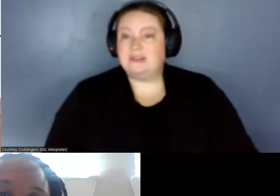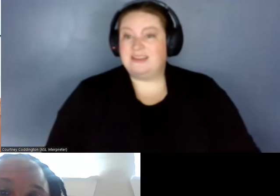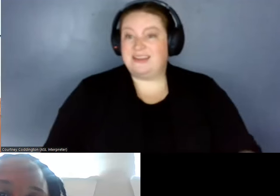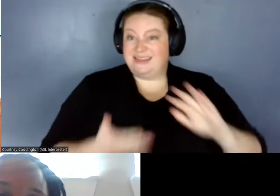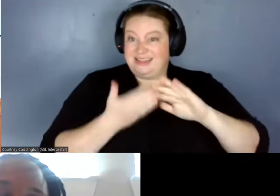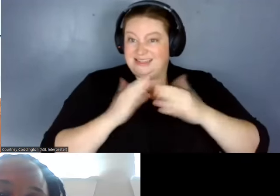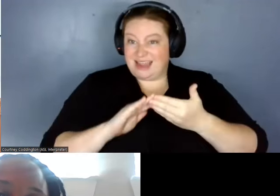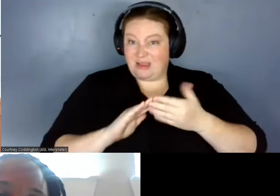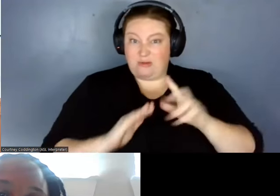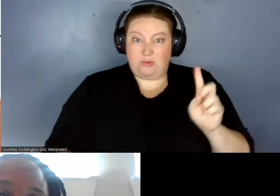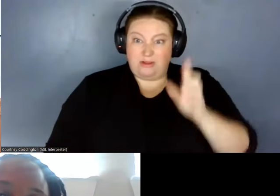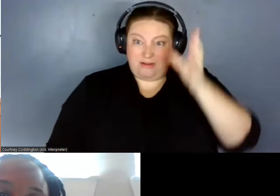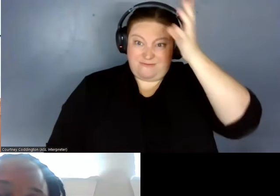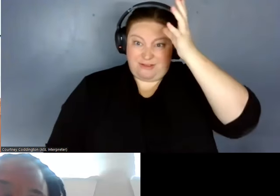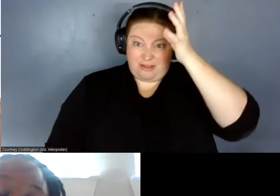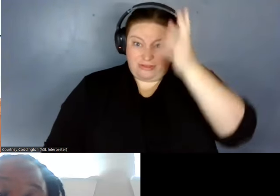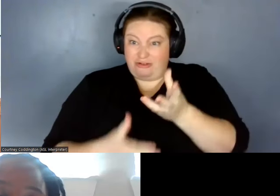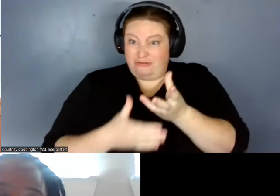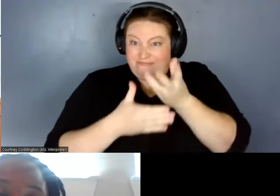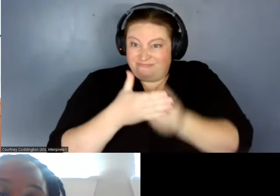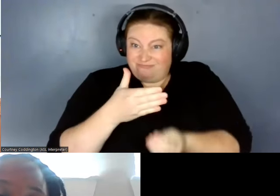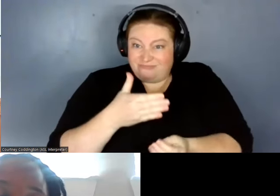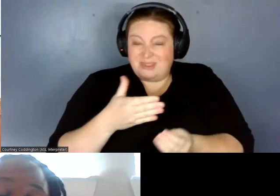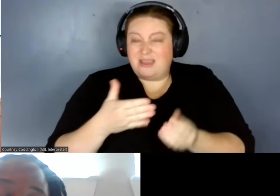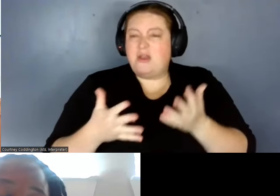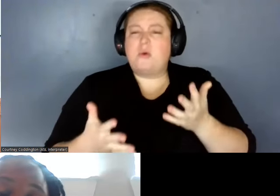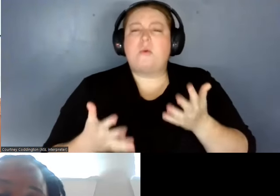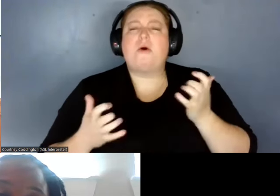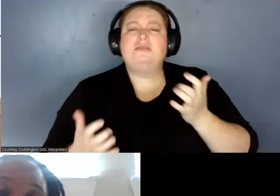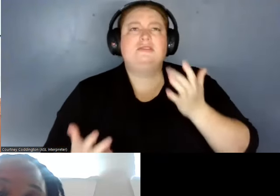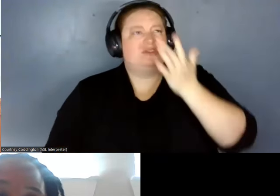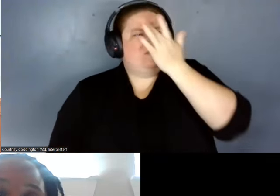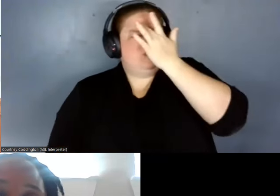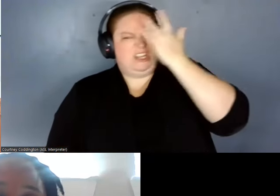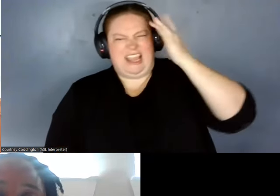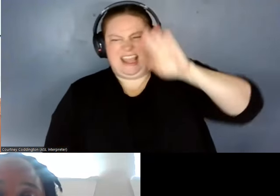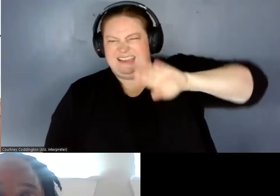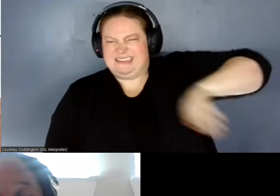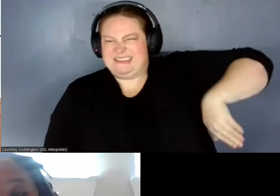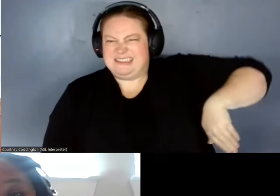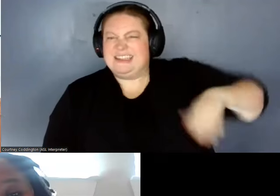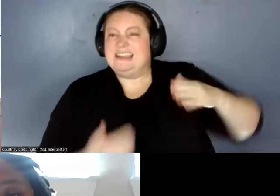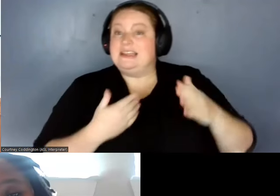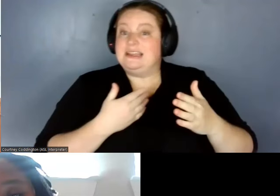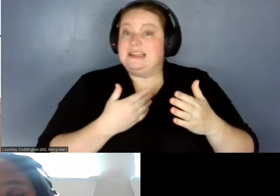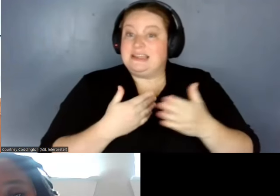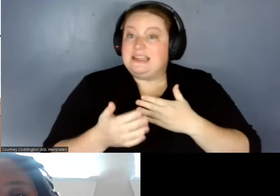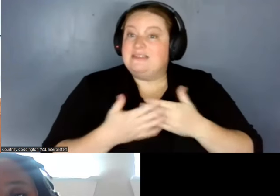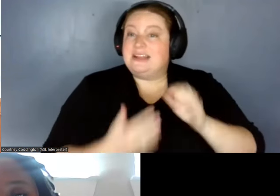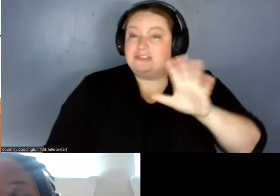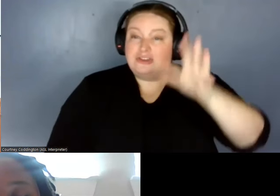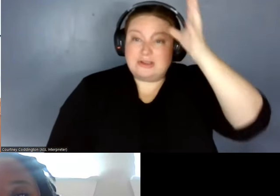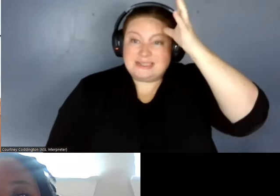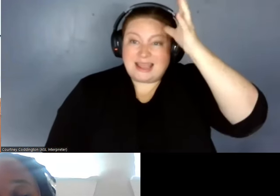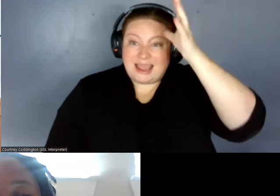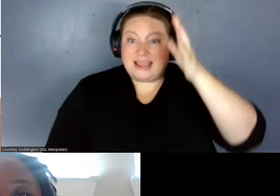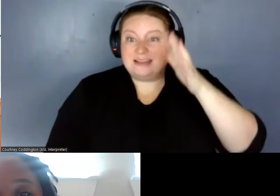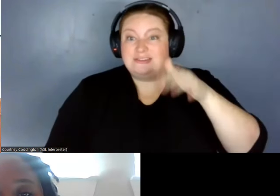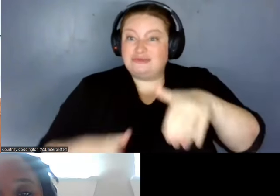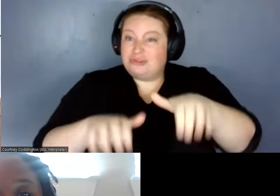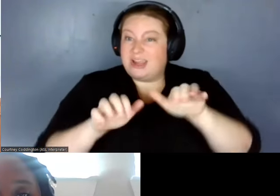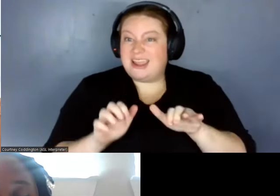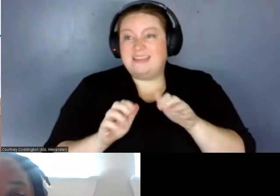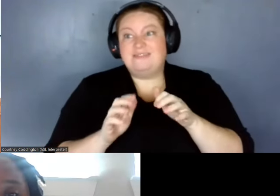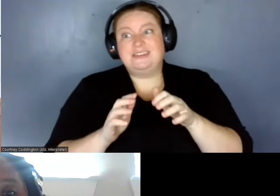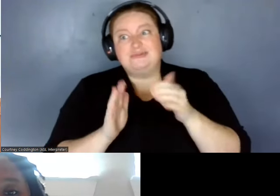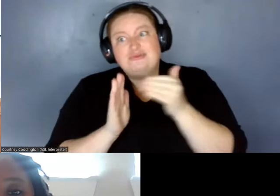life would like to forget this atrocity, even as your dad's grave is repeatedly vandalized.